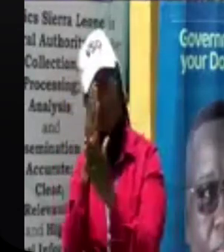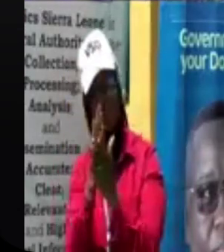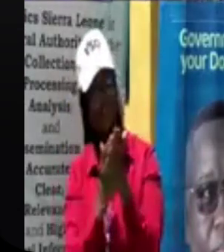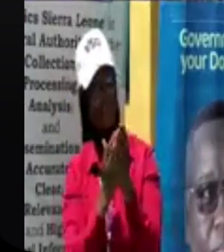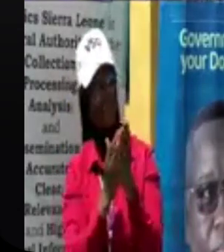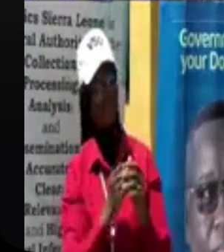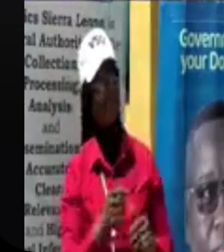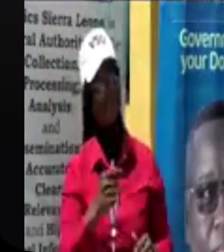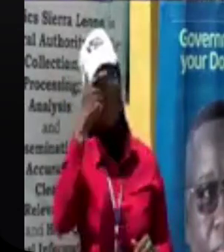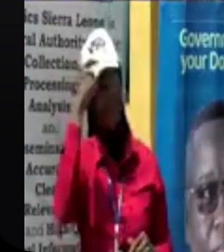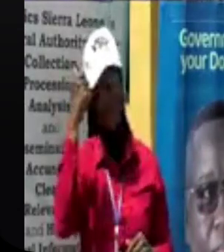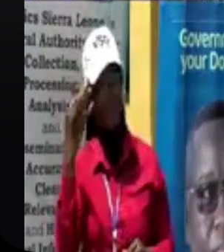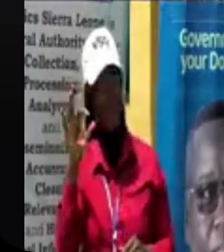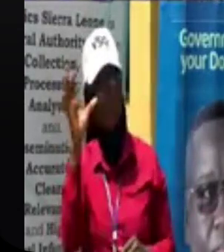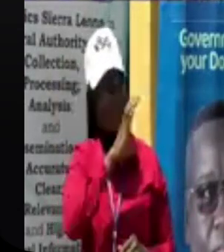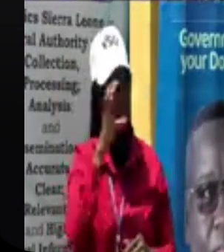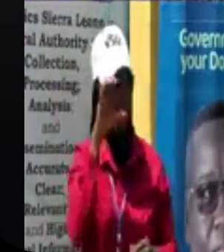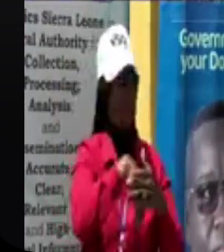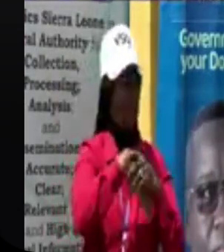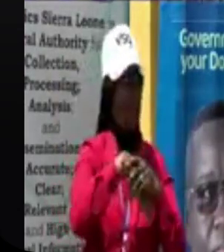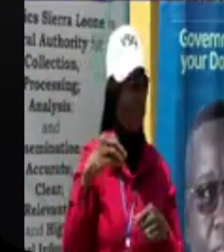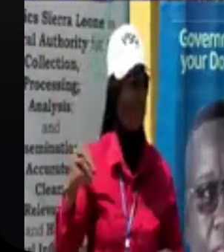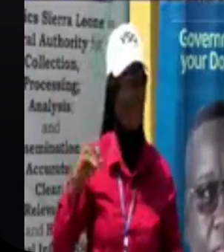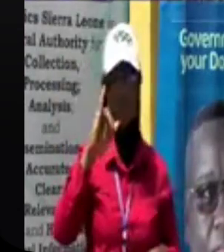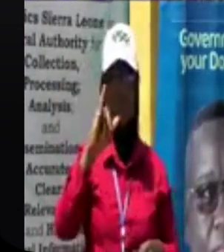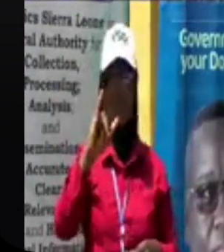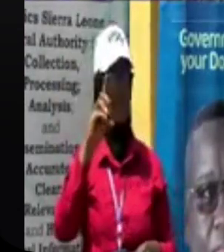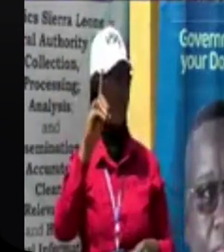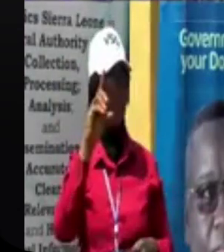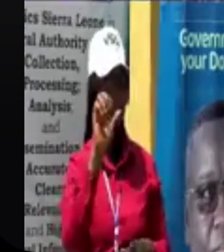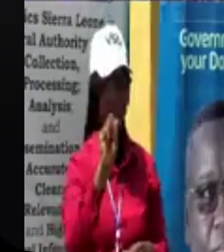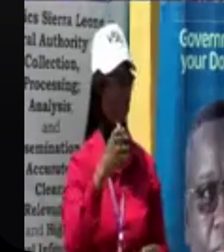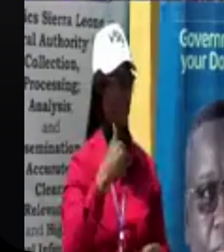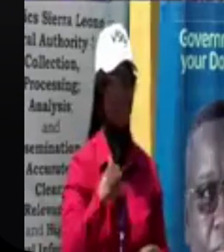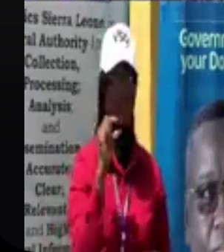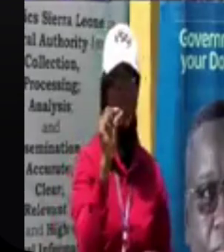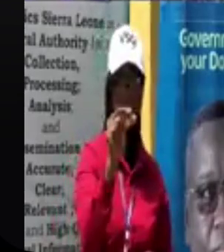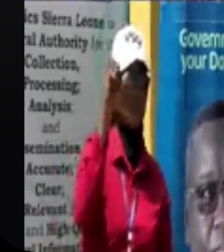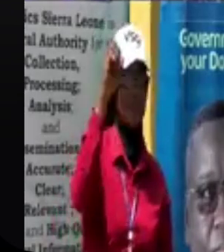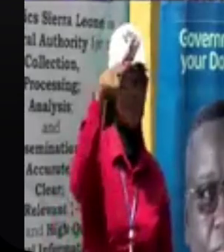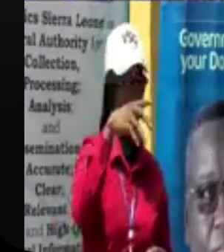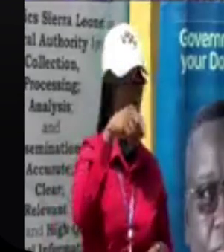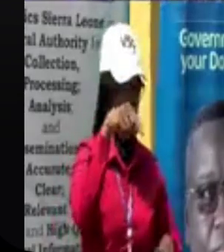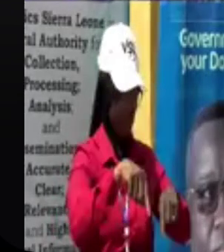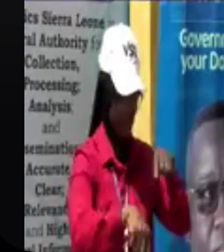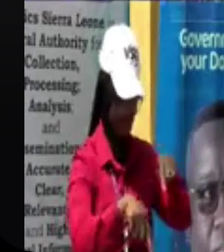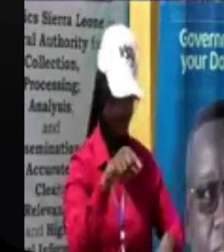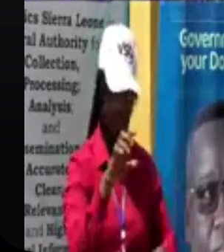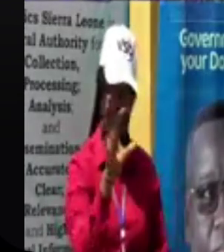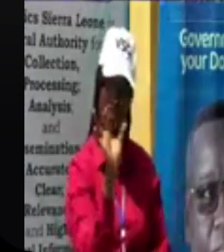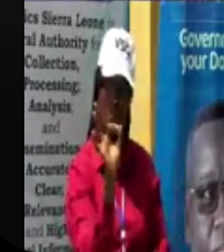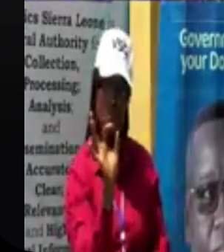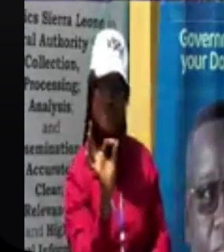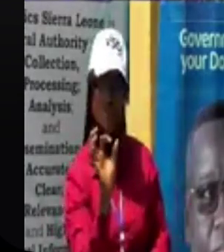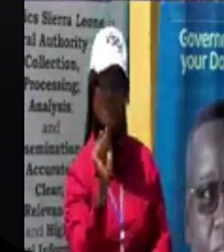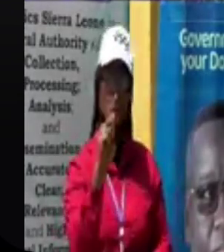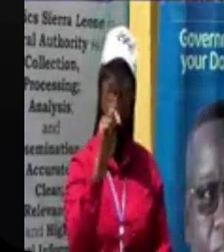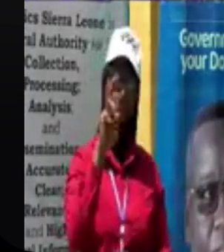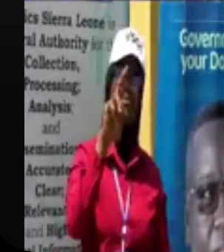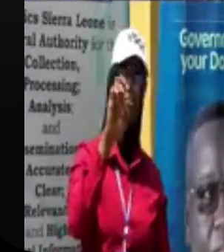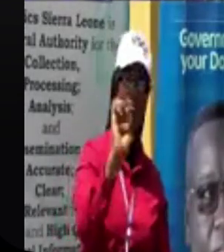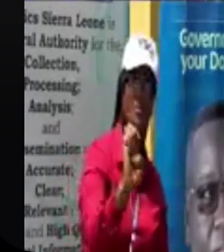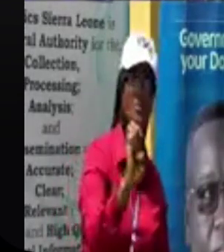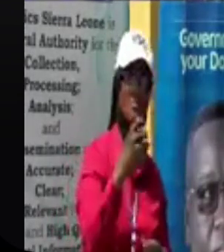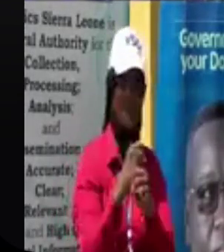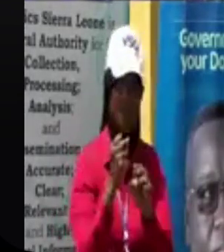rehabilitate because we don't find out say IVS they get more rice when you plant them. 9 grain stores we don't do an Kambia